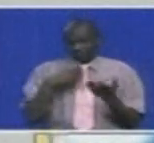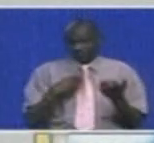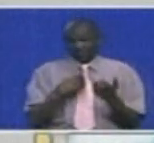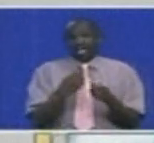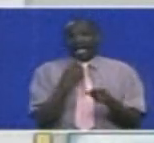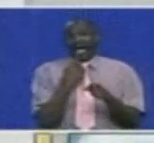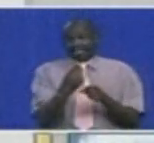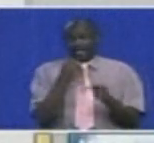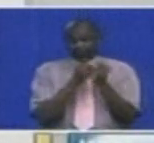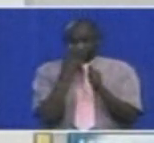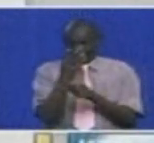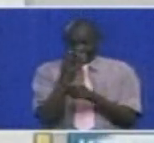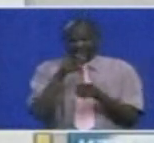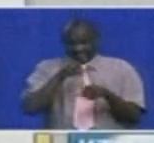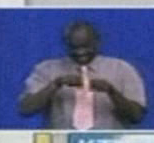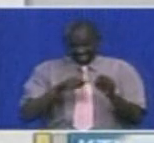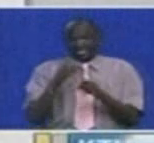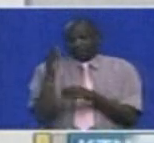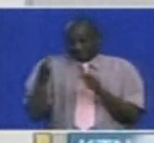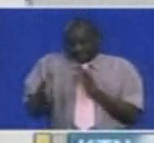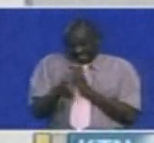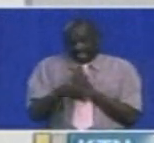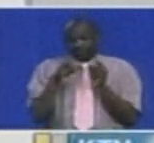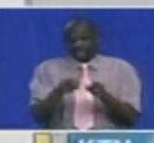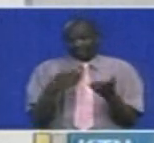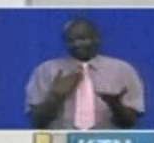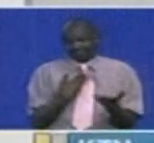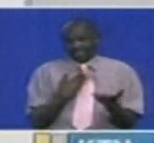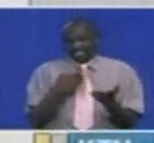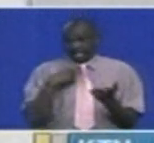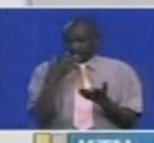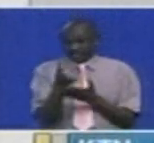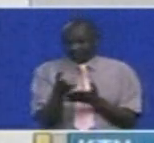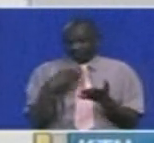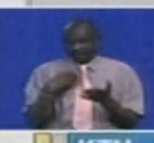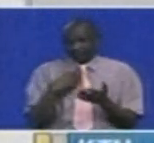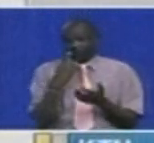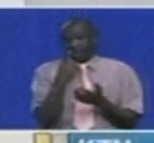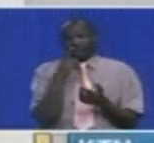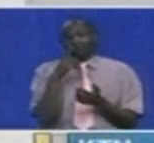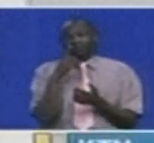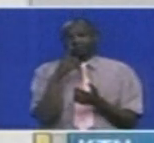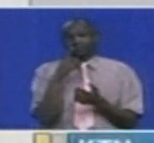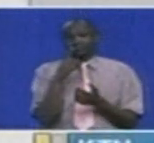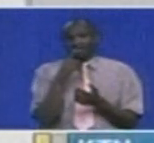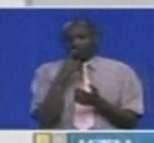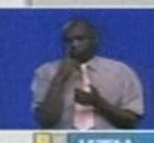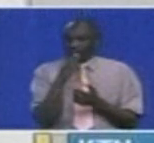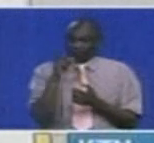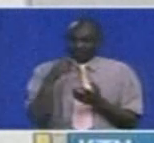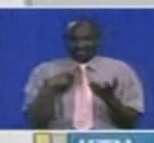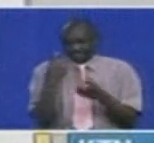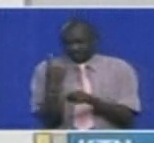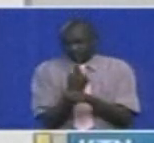114.16 cents from midnight tonight. However, the cost of diesel and kerosene dropped by a shilling and 5 cents and 75 cents